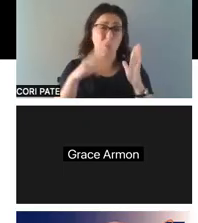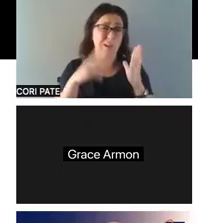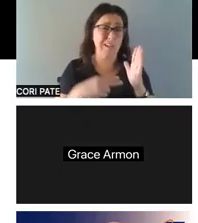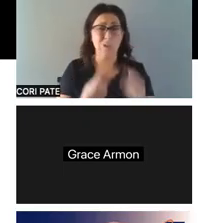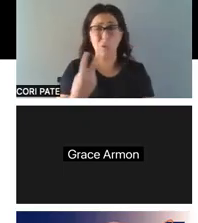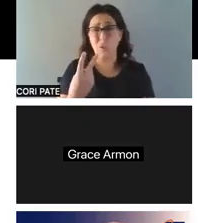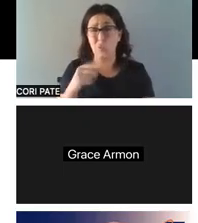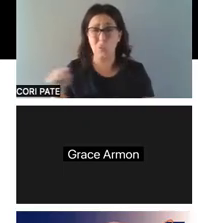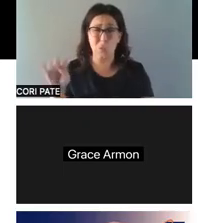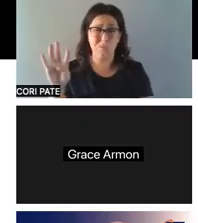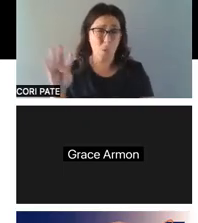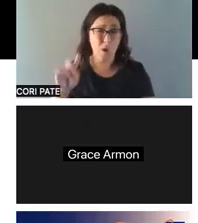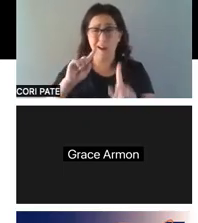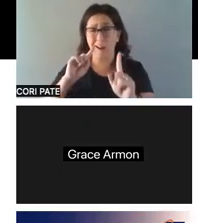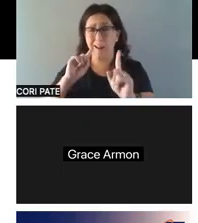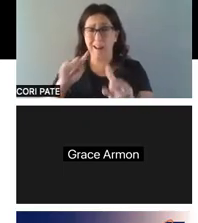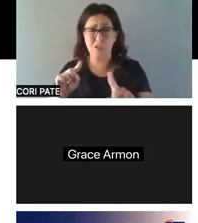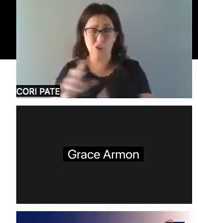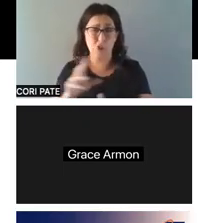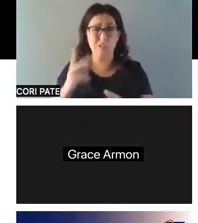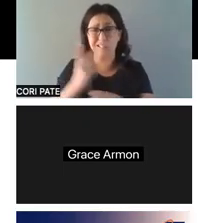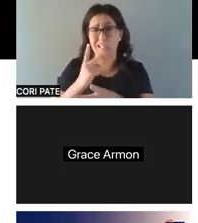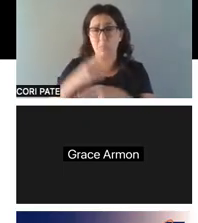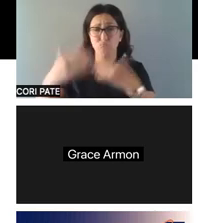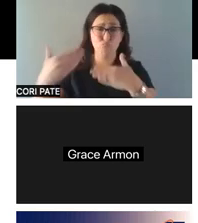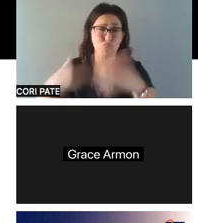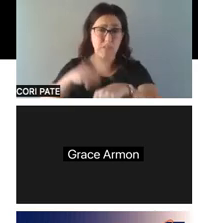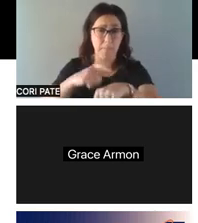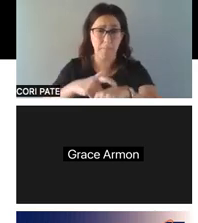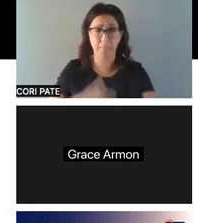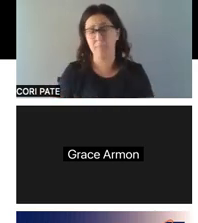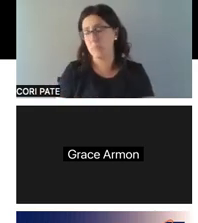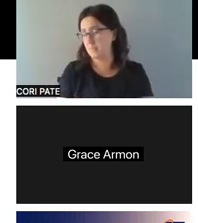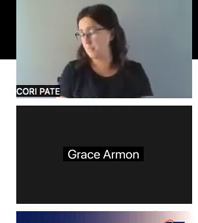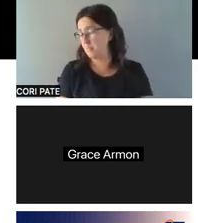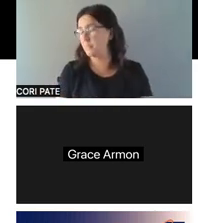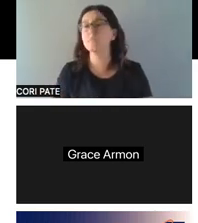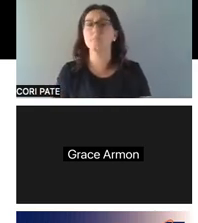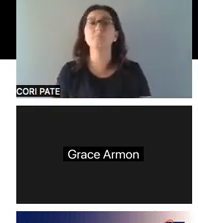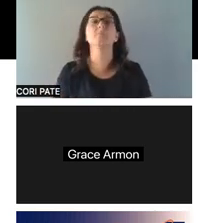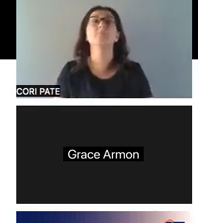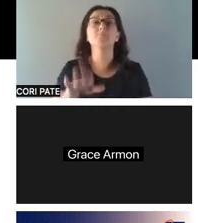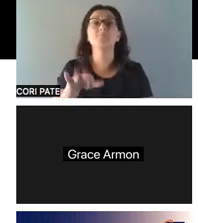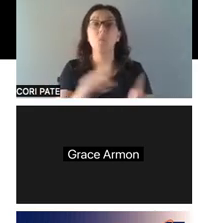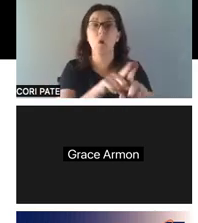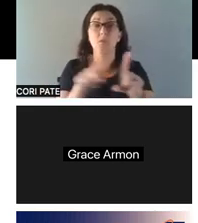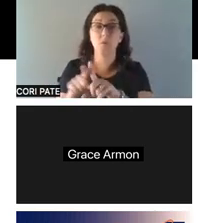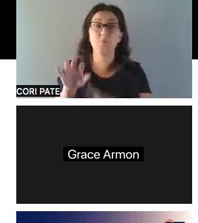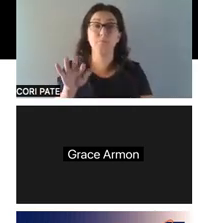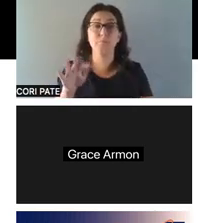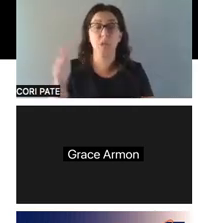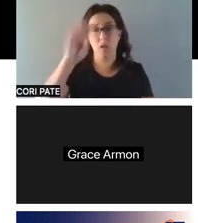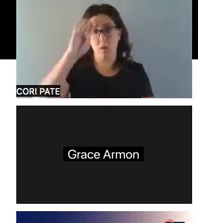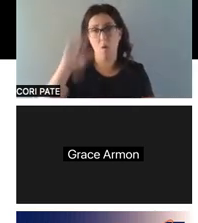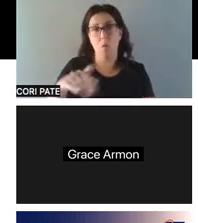accessibility purposes, and also just to keep us on track of time. And also, I know that our time